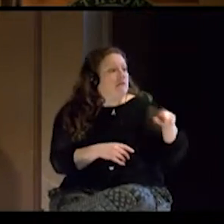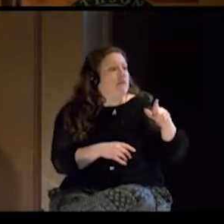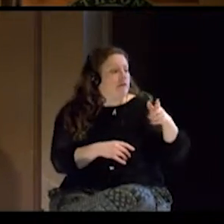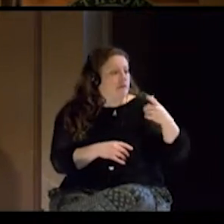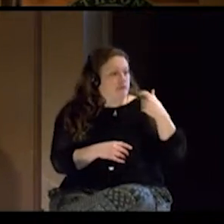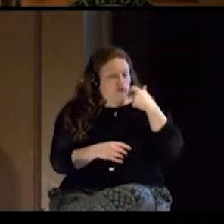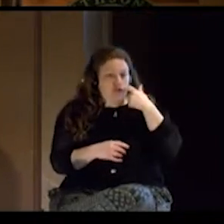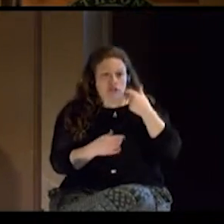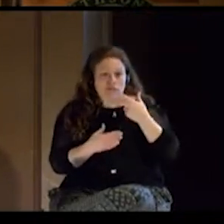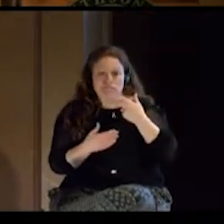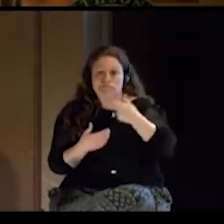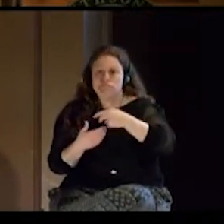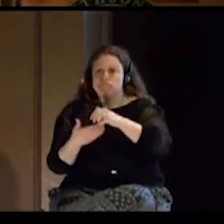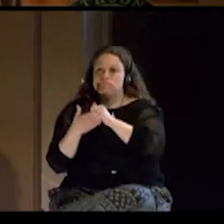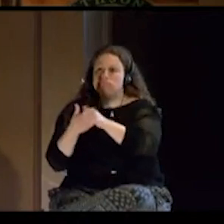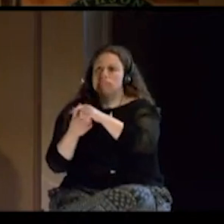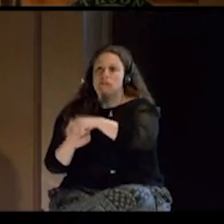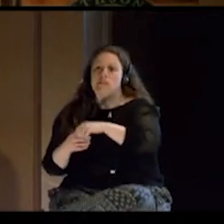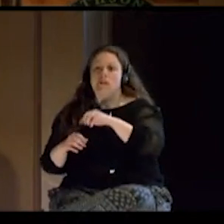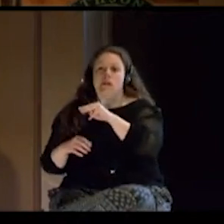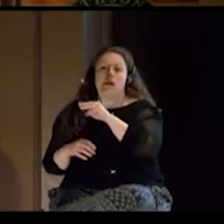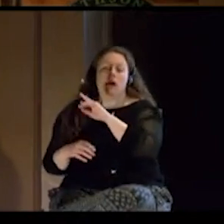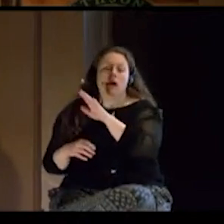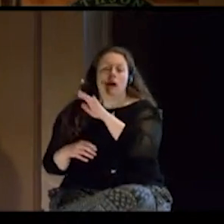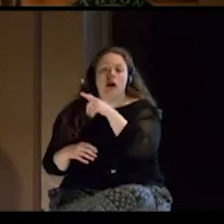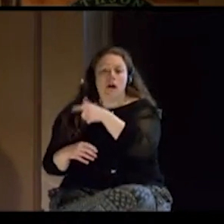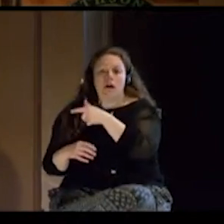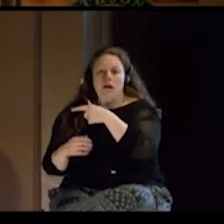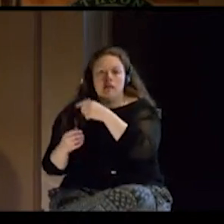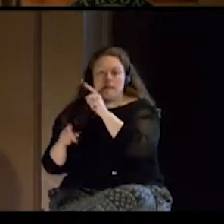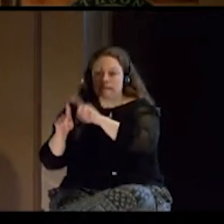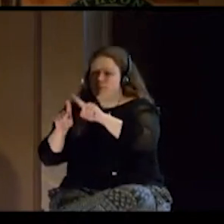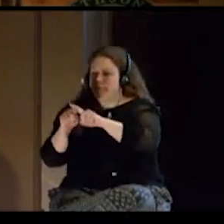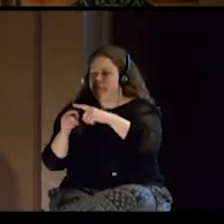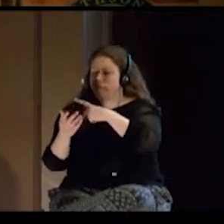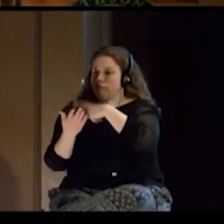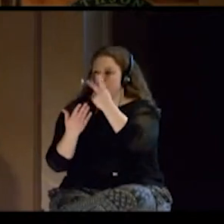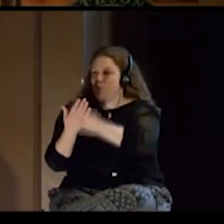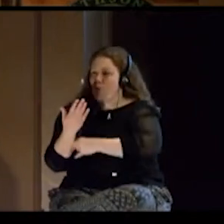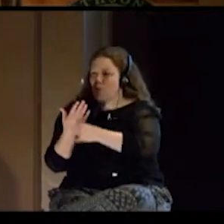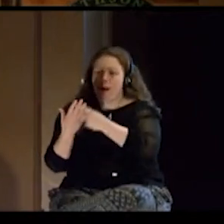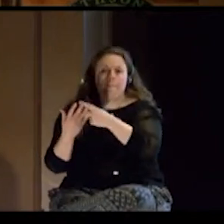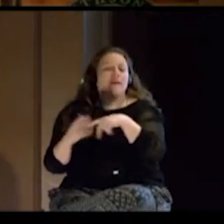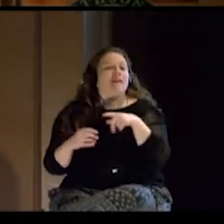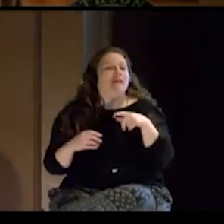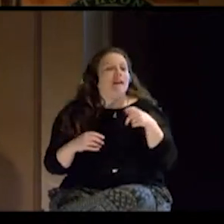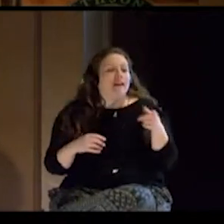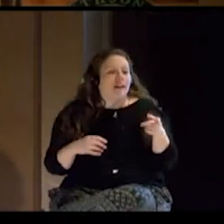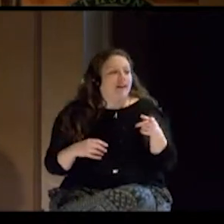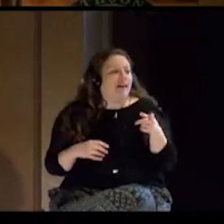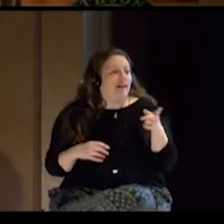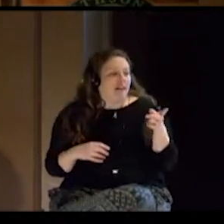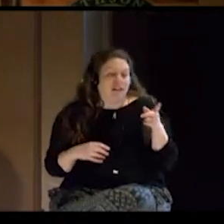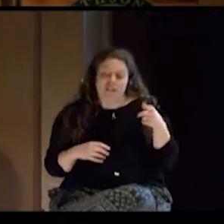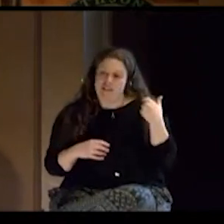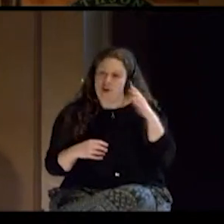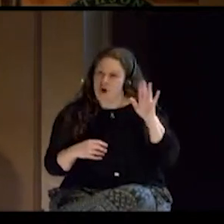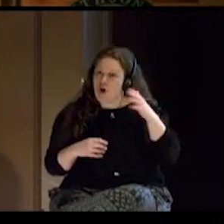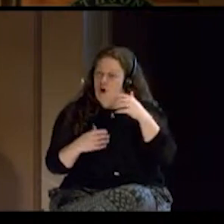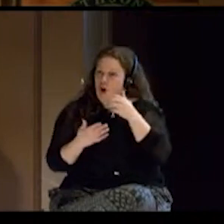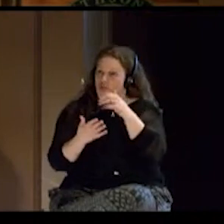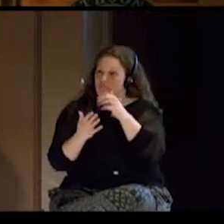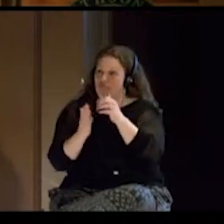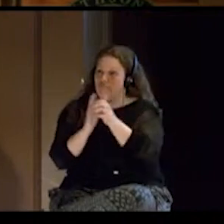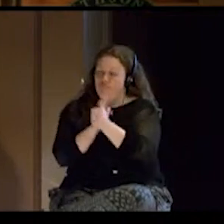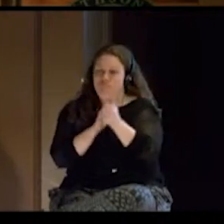New Millennium Program, Deputy Project Scientist, sorry, it's not short, Ellen, but it's pretty amazing. Deputy